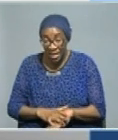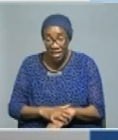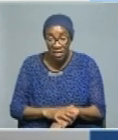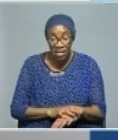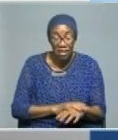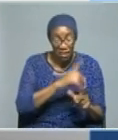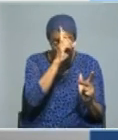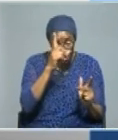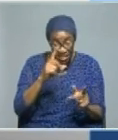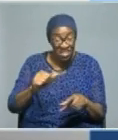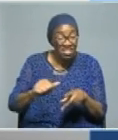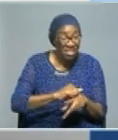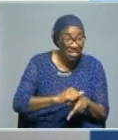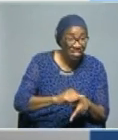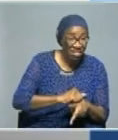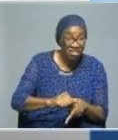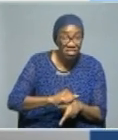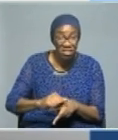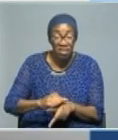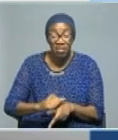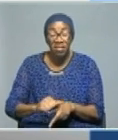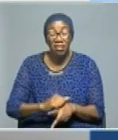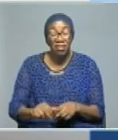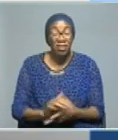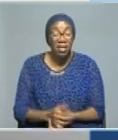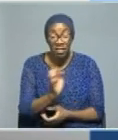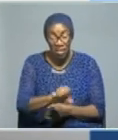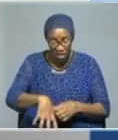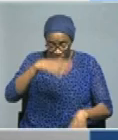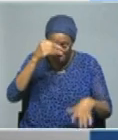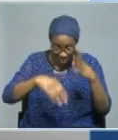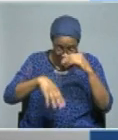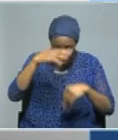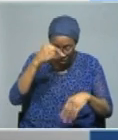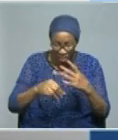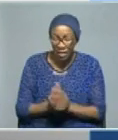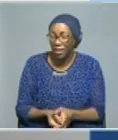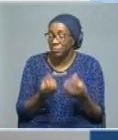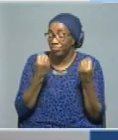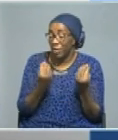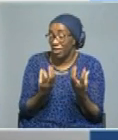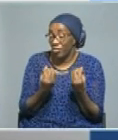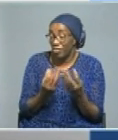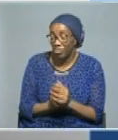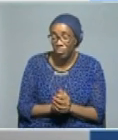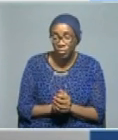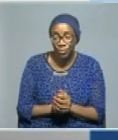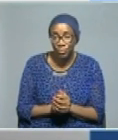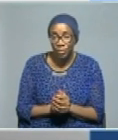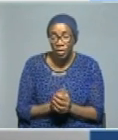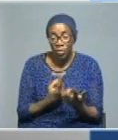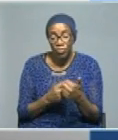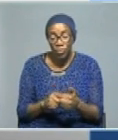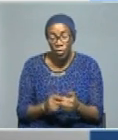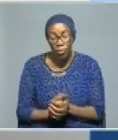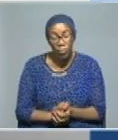sector, the technical knowledge they are gaining, not only from their peers in Africa, also from the